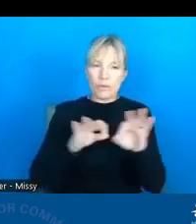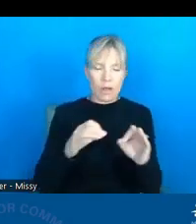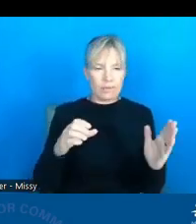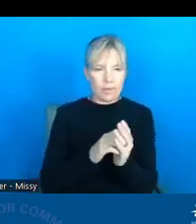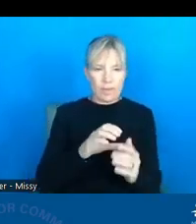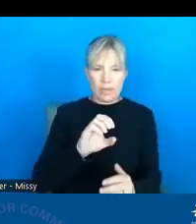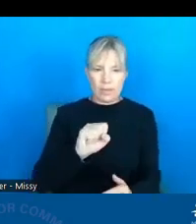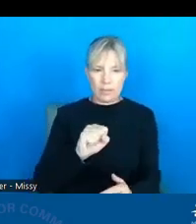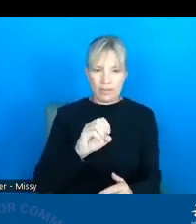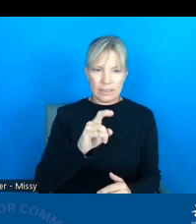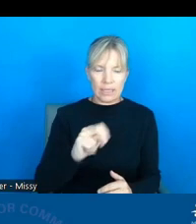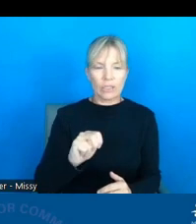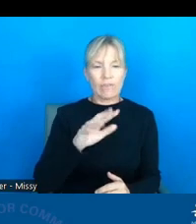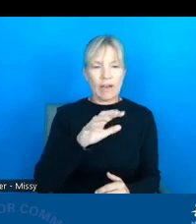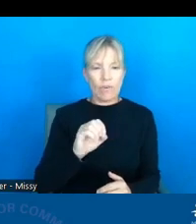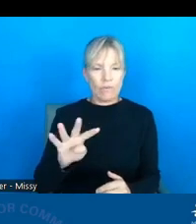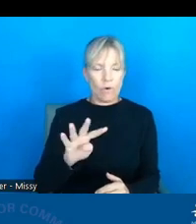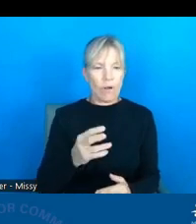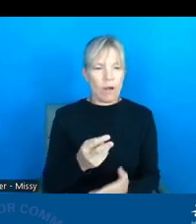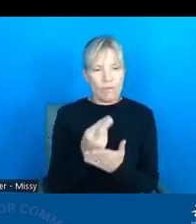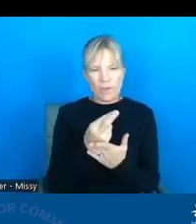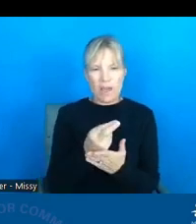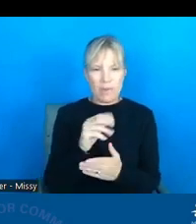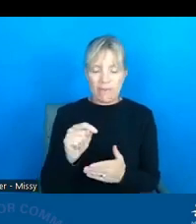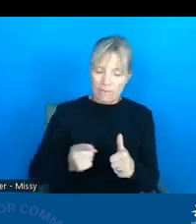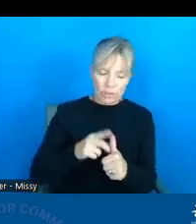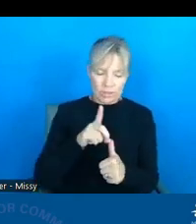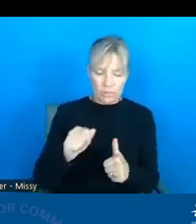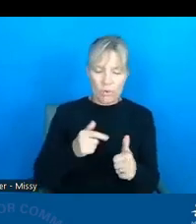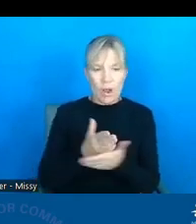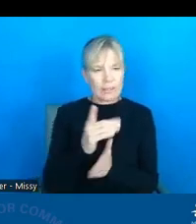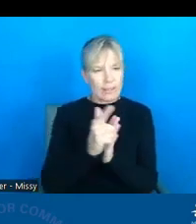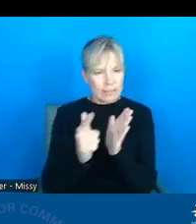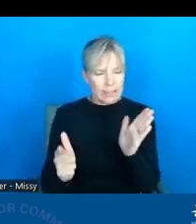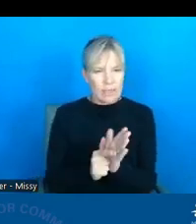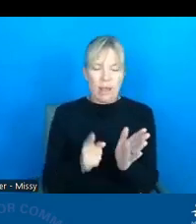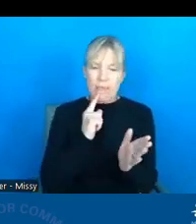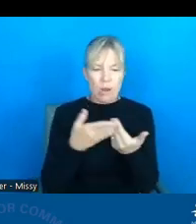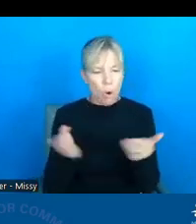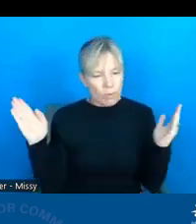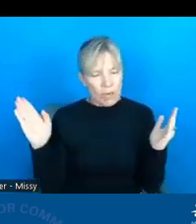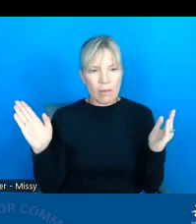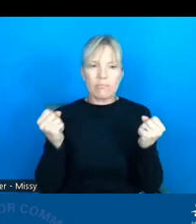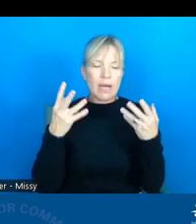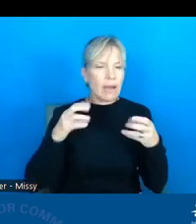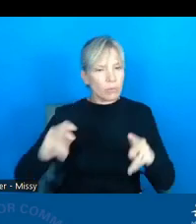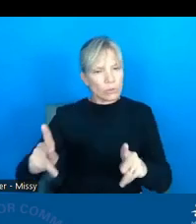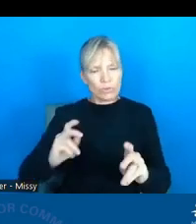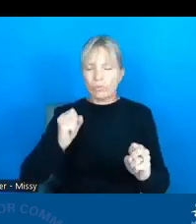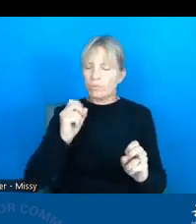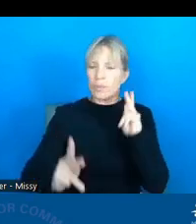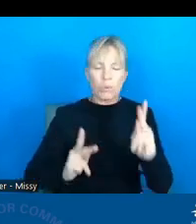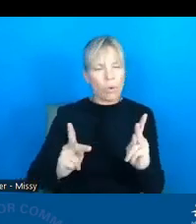504 of the Rehab Act. That was the first disability rights legislation. It opened up doors to so